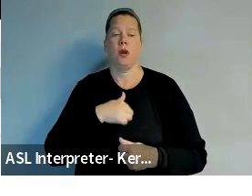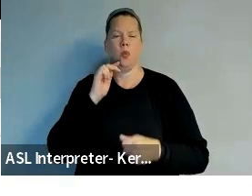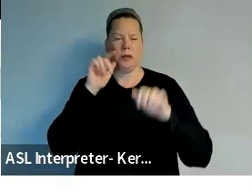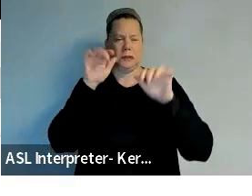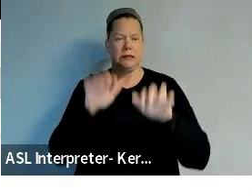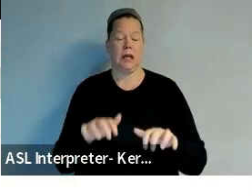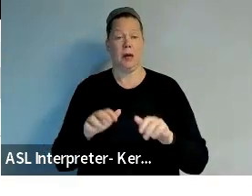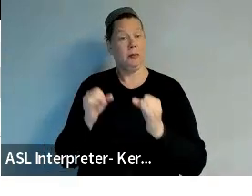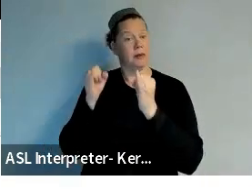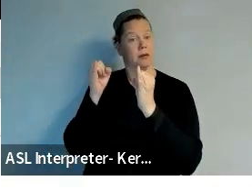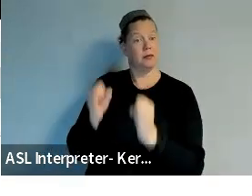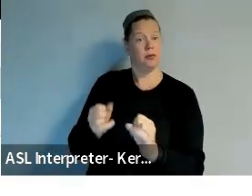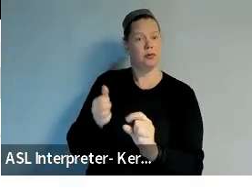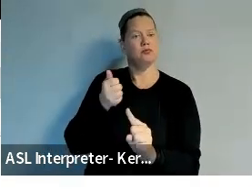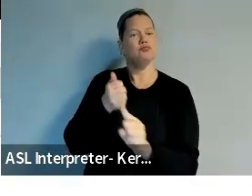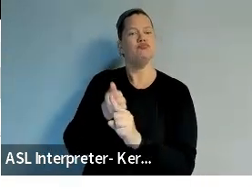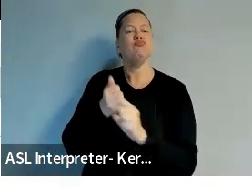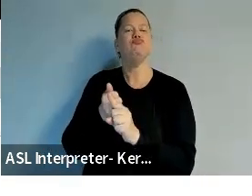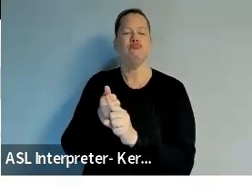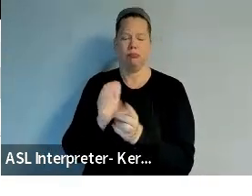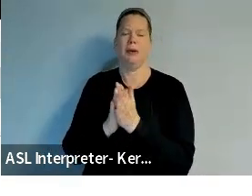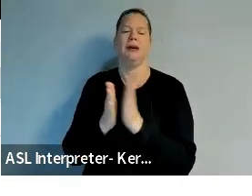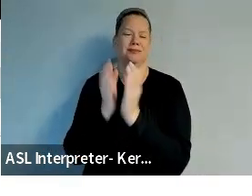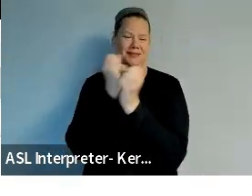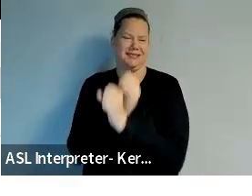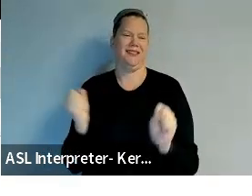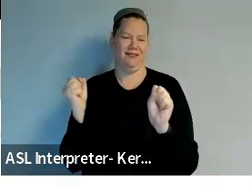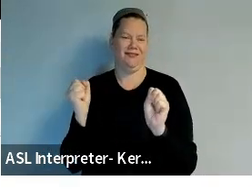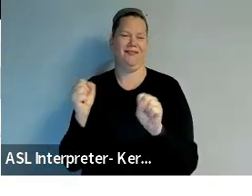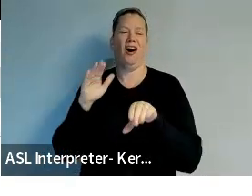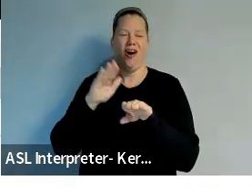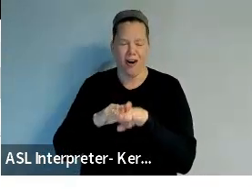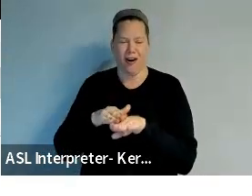the individual was safely back on the sidewalk.